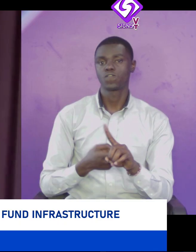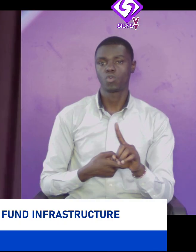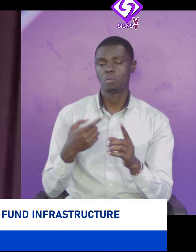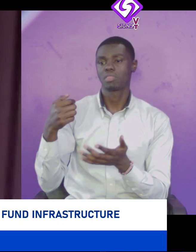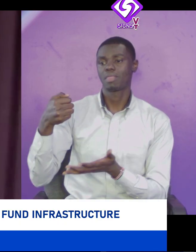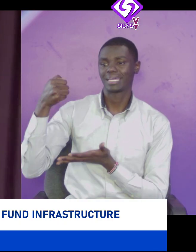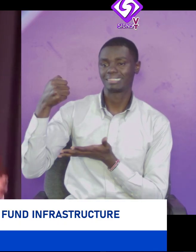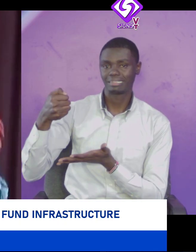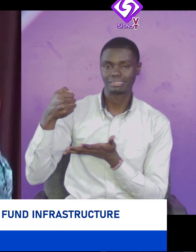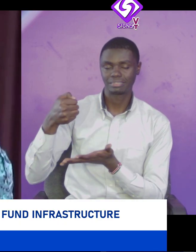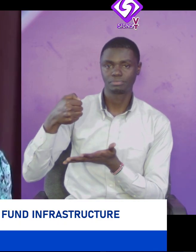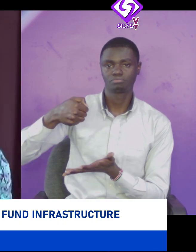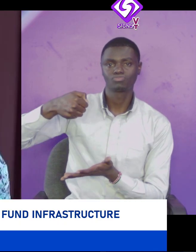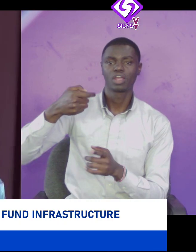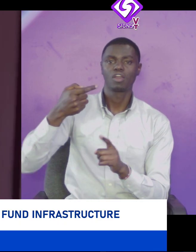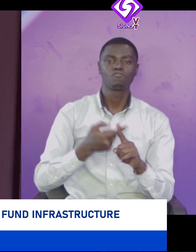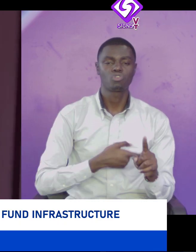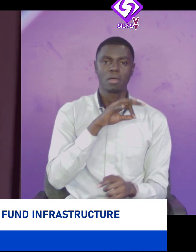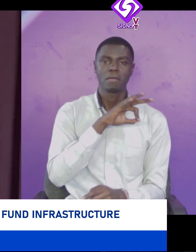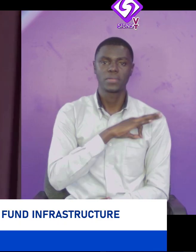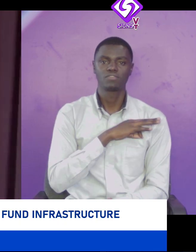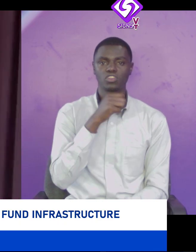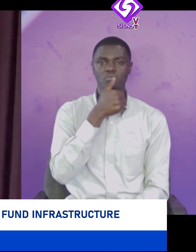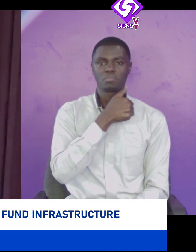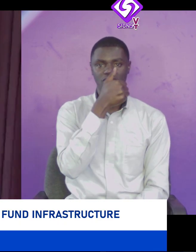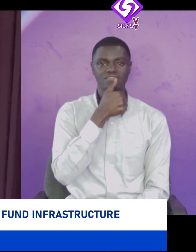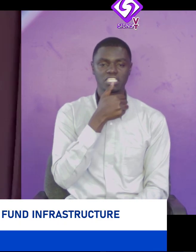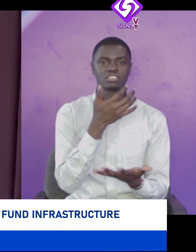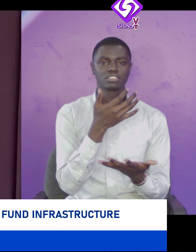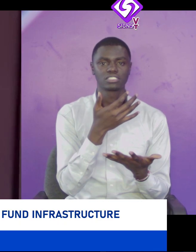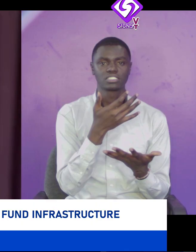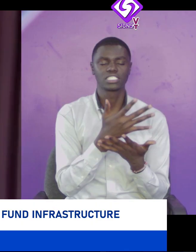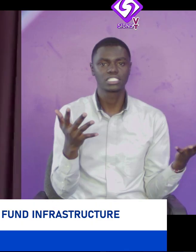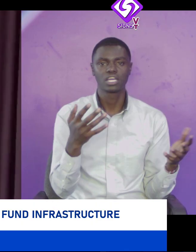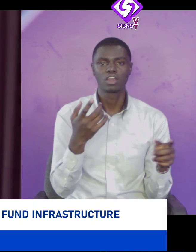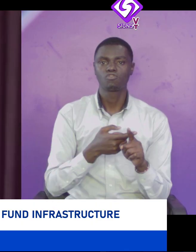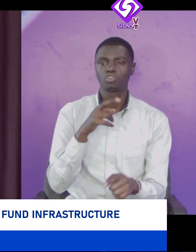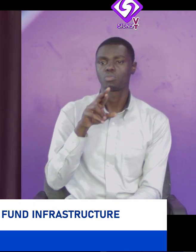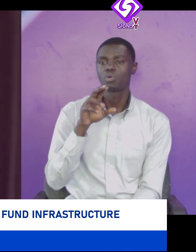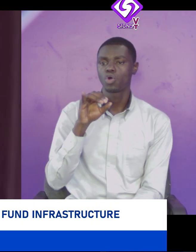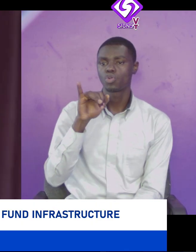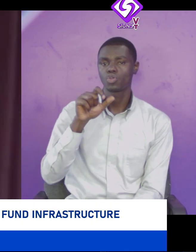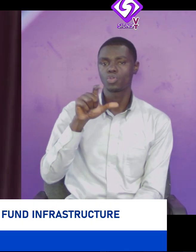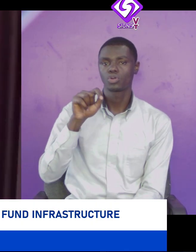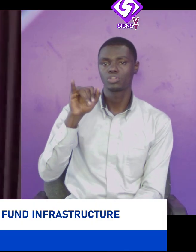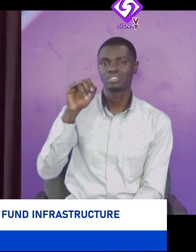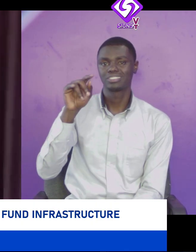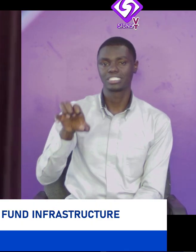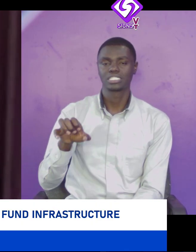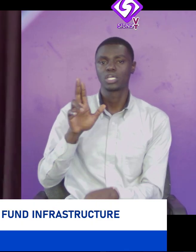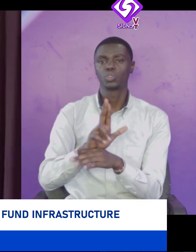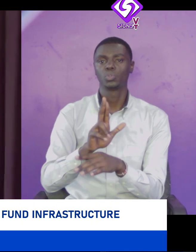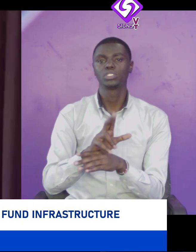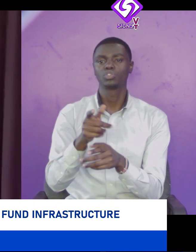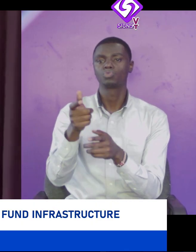budget, from proceeds of privatization, from royalties, and use it to attract more